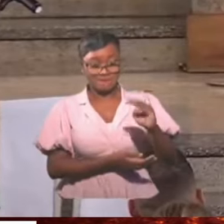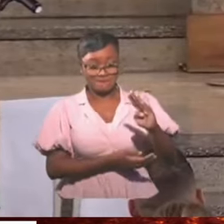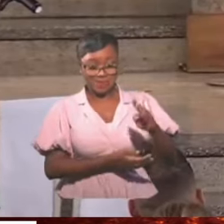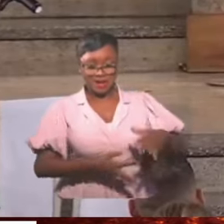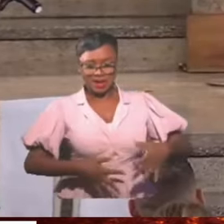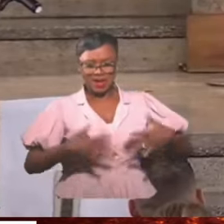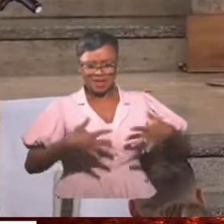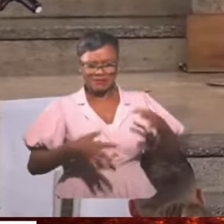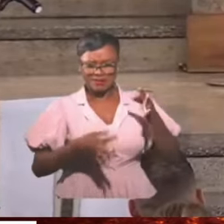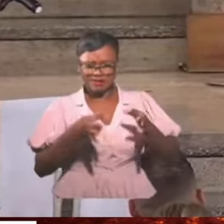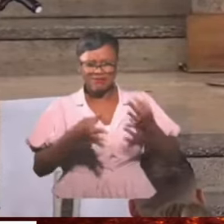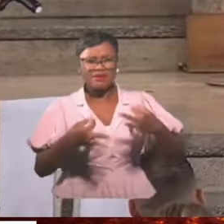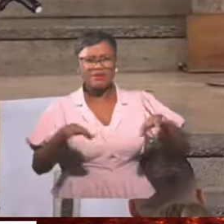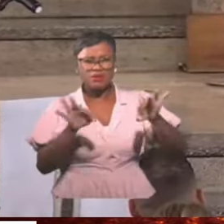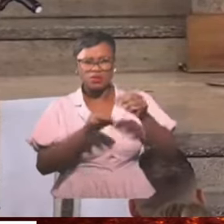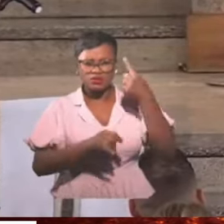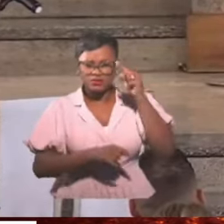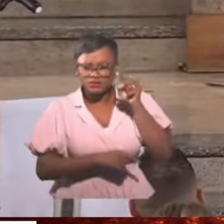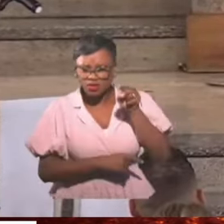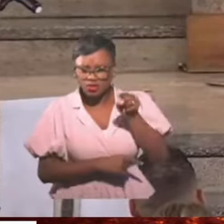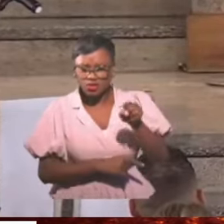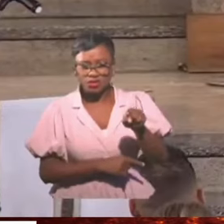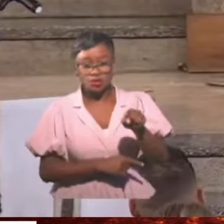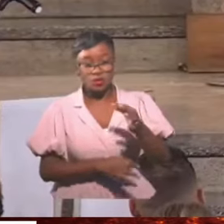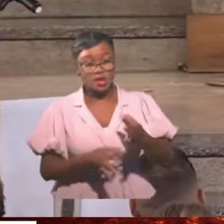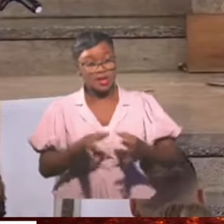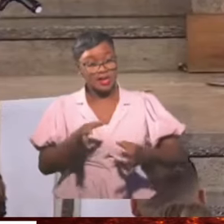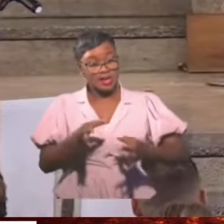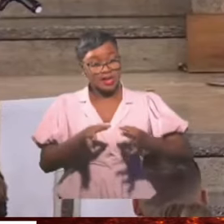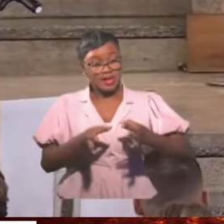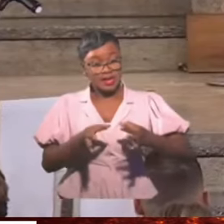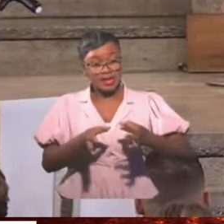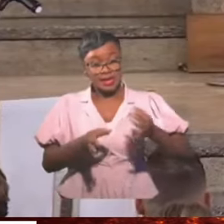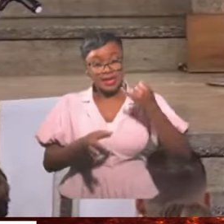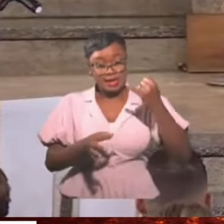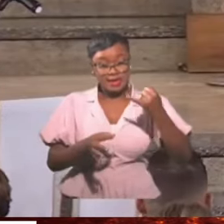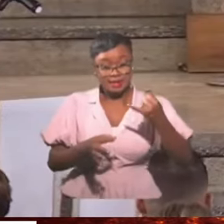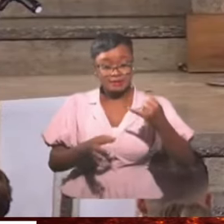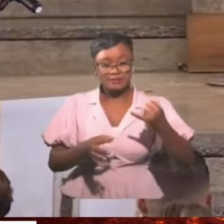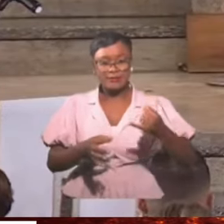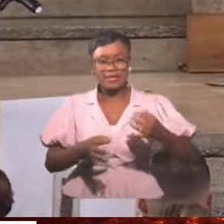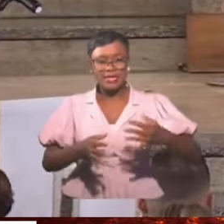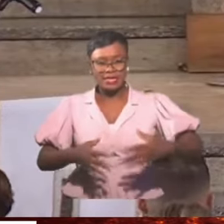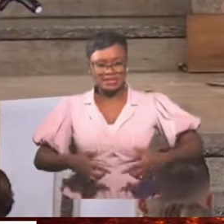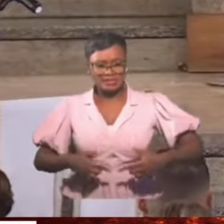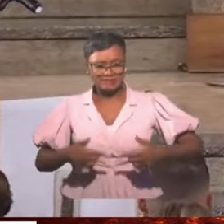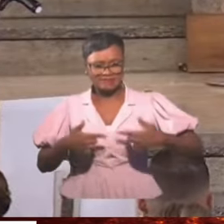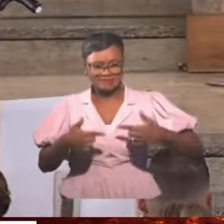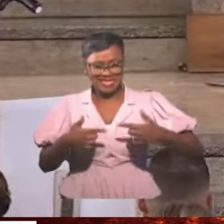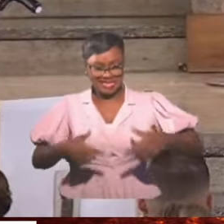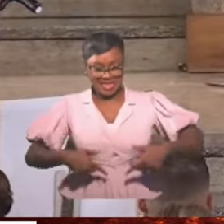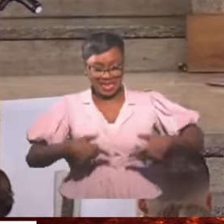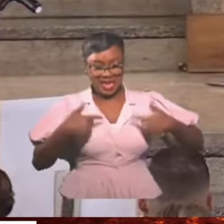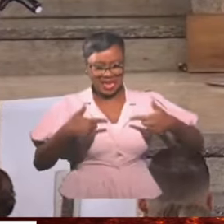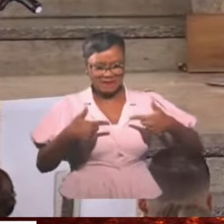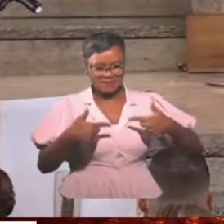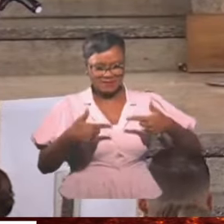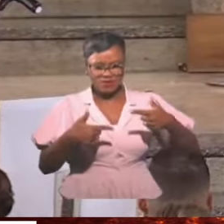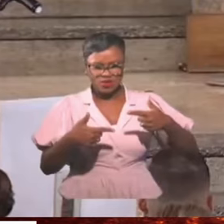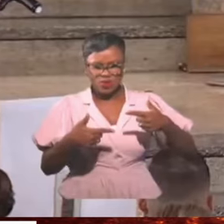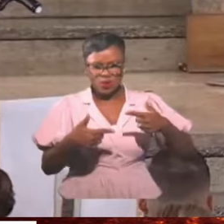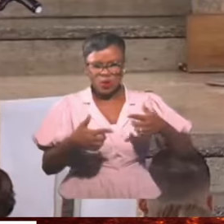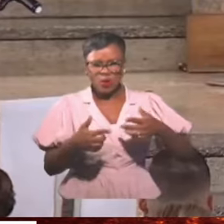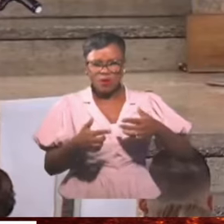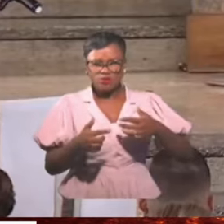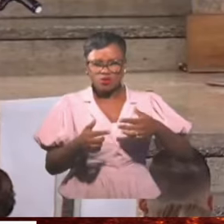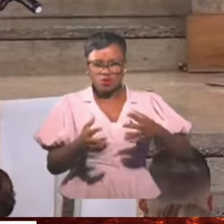all. If his living has made a deep impression on you professionally,